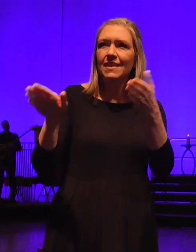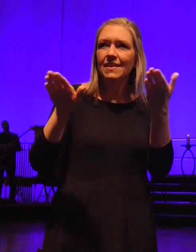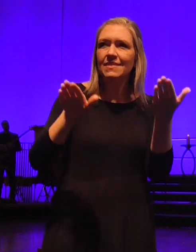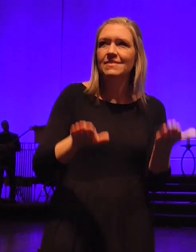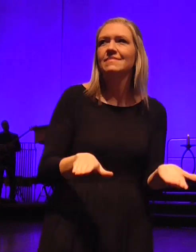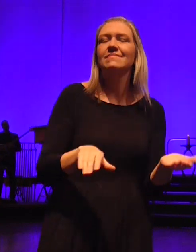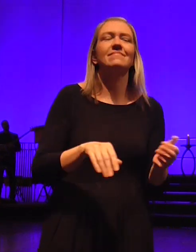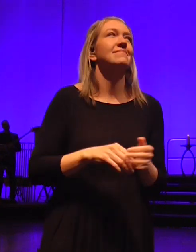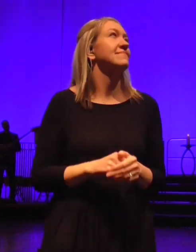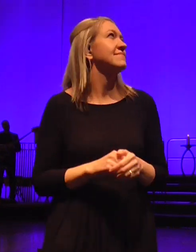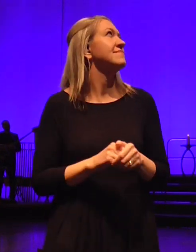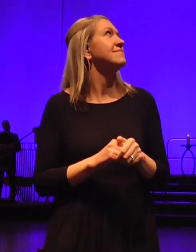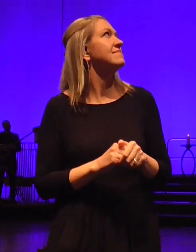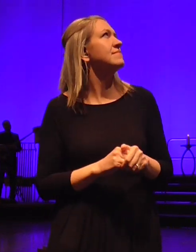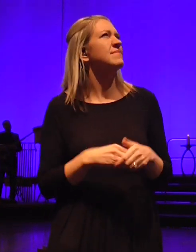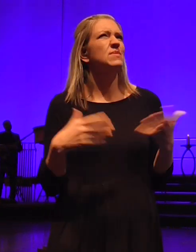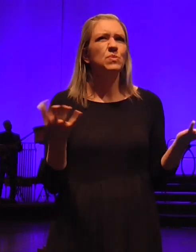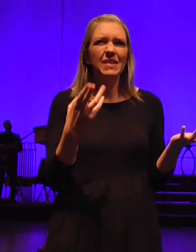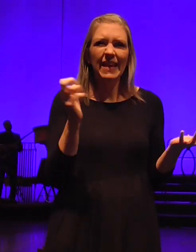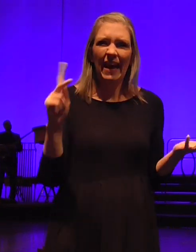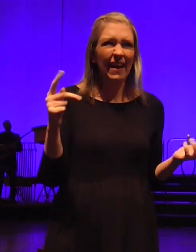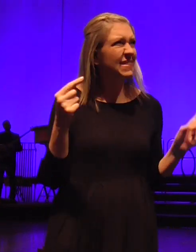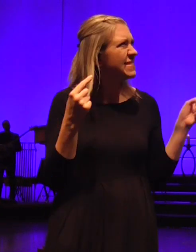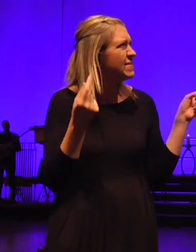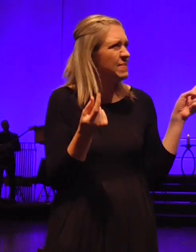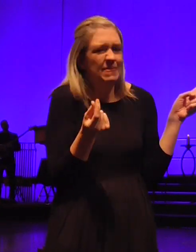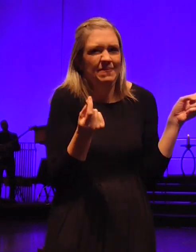Dead. Ah, what the heck is this one?